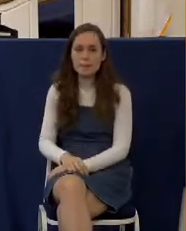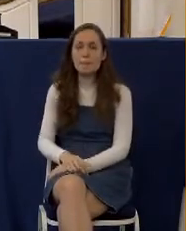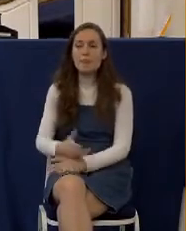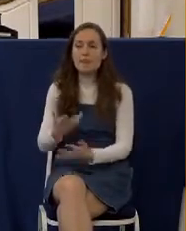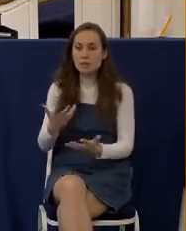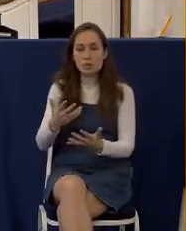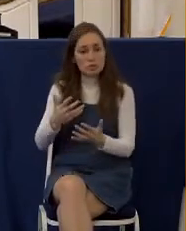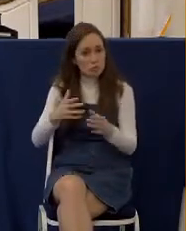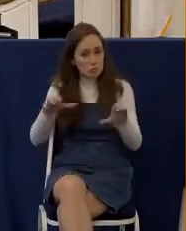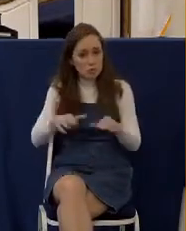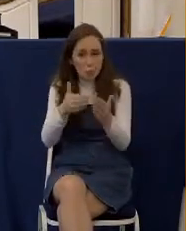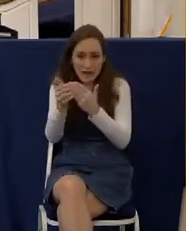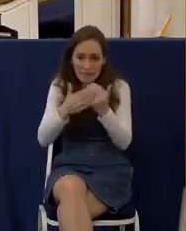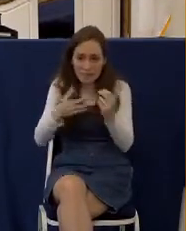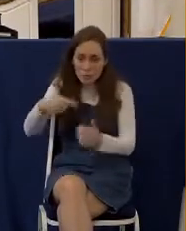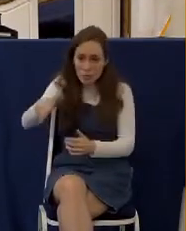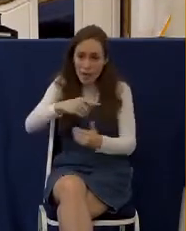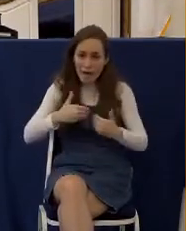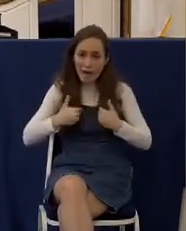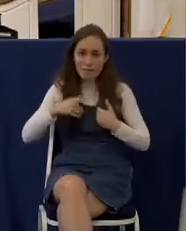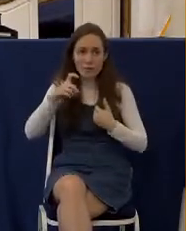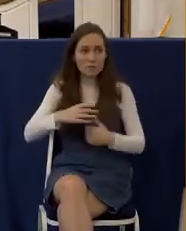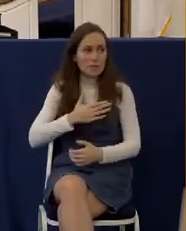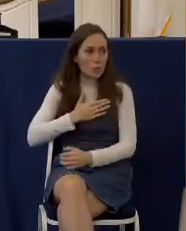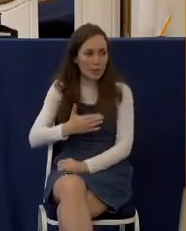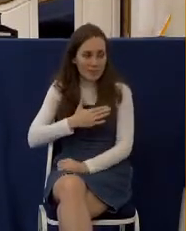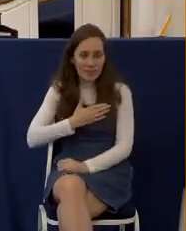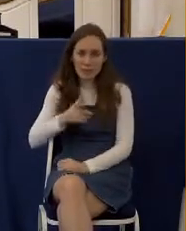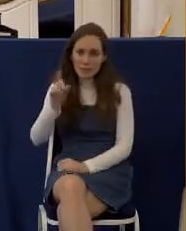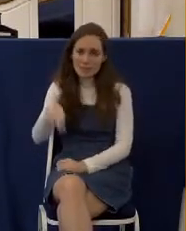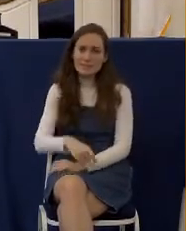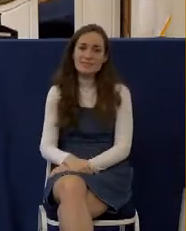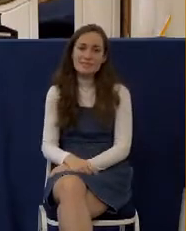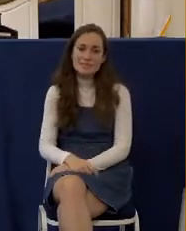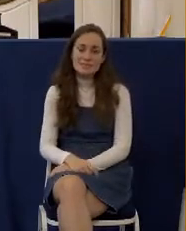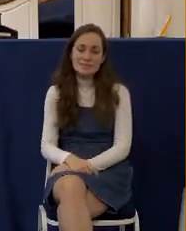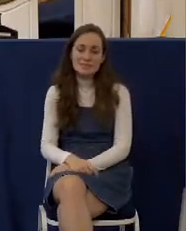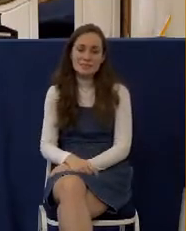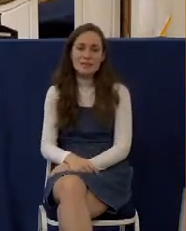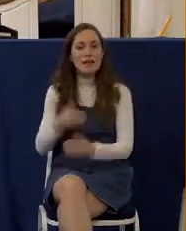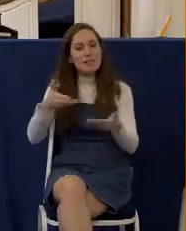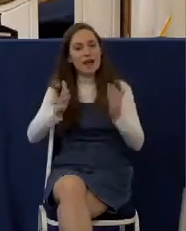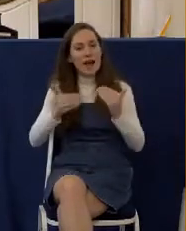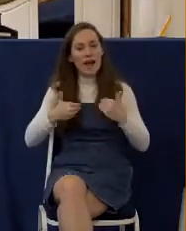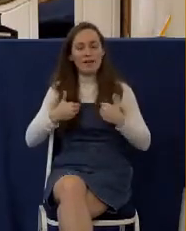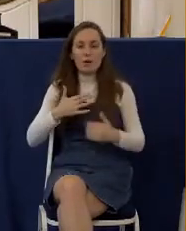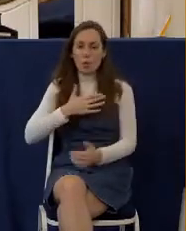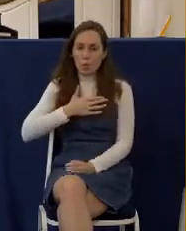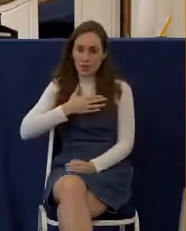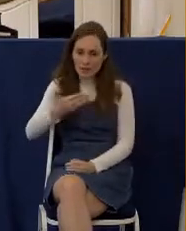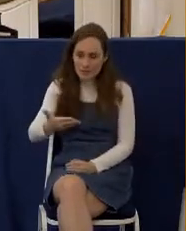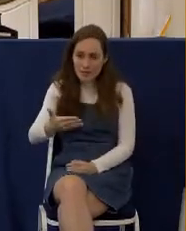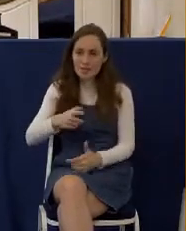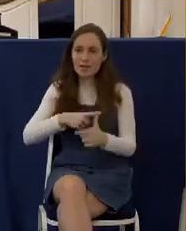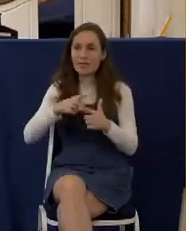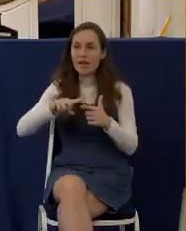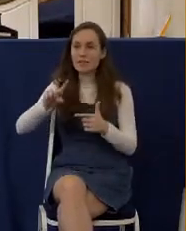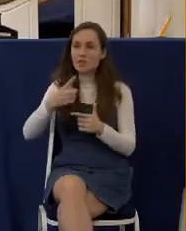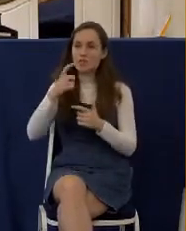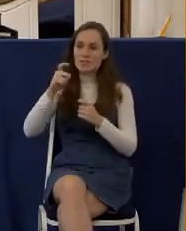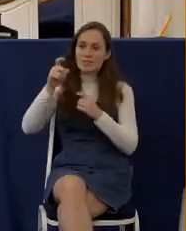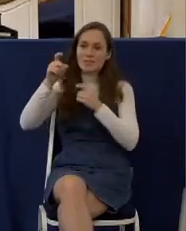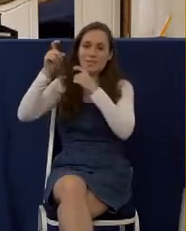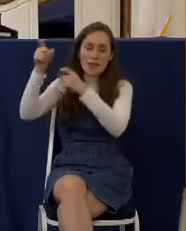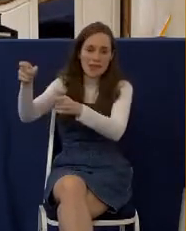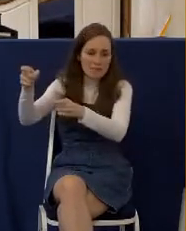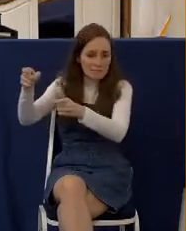can. But there has to be a willingness. This is the first thing. Let there be a willingness. And then just give according to